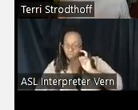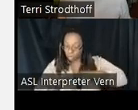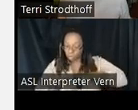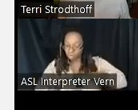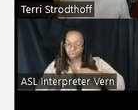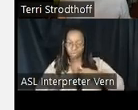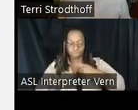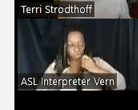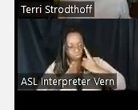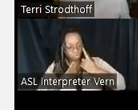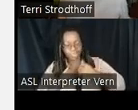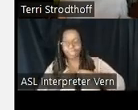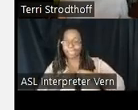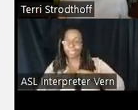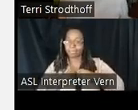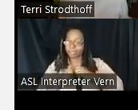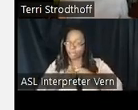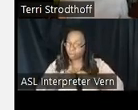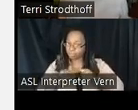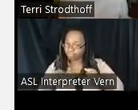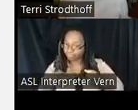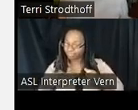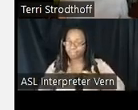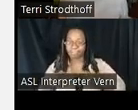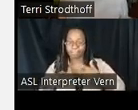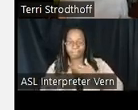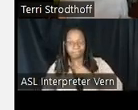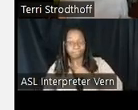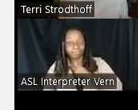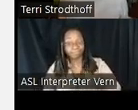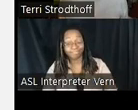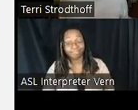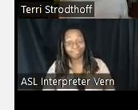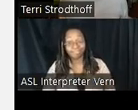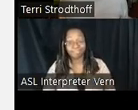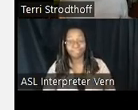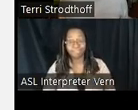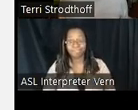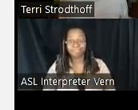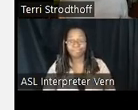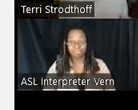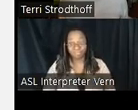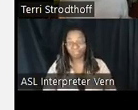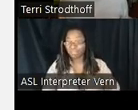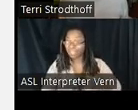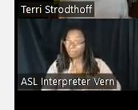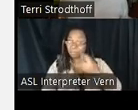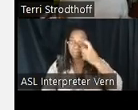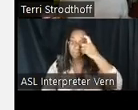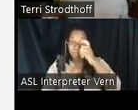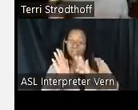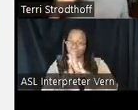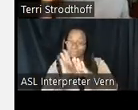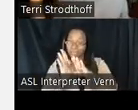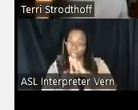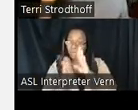emotional capacity, our ability to feel the fullness of our emotions. It impacts the way our brain develops. Because if we land